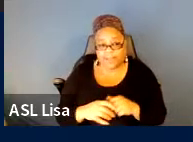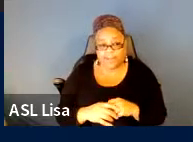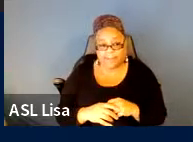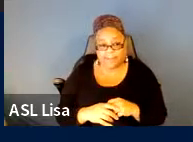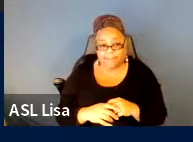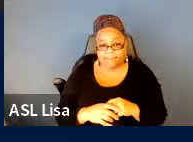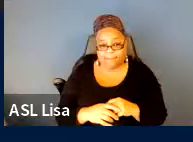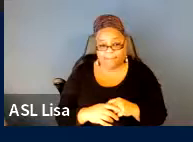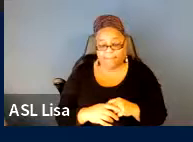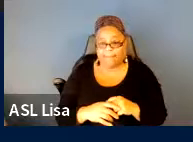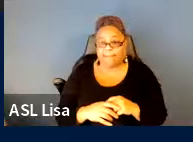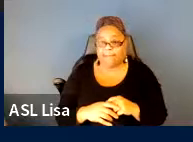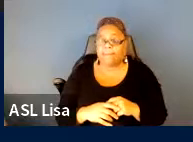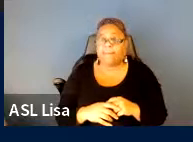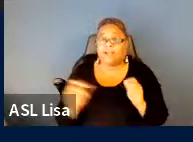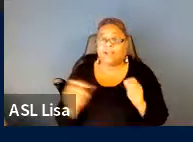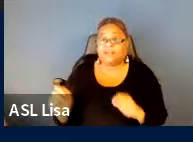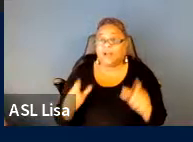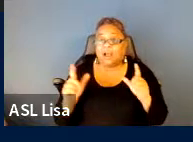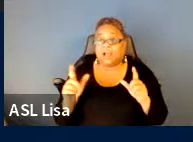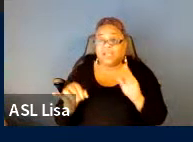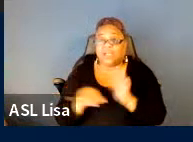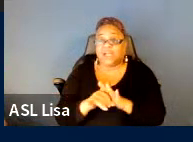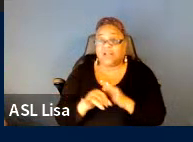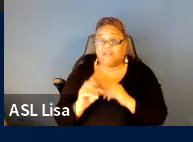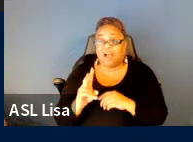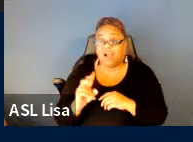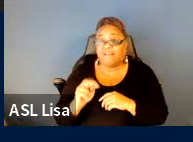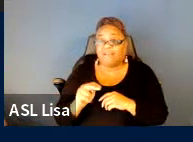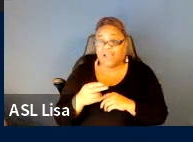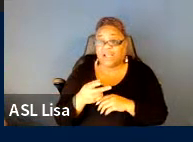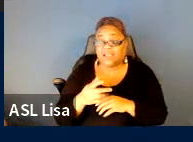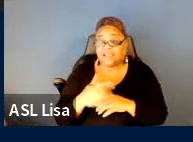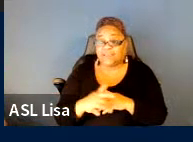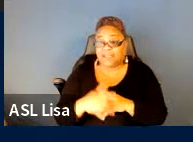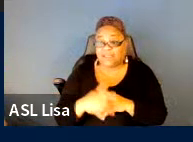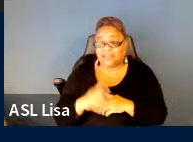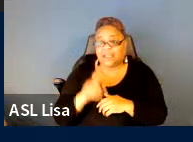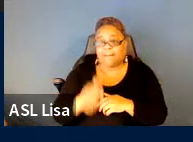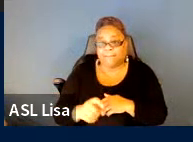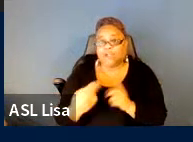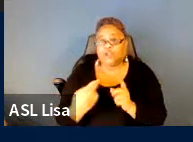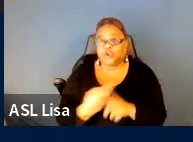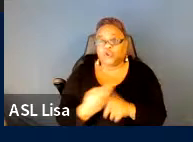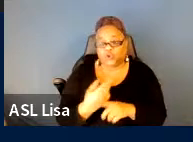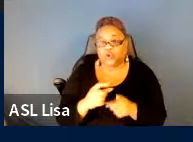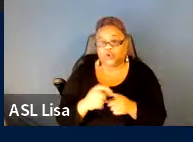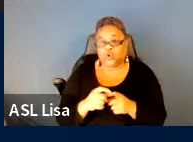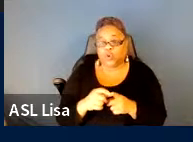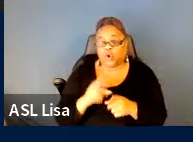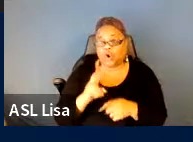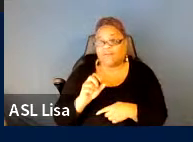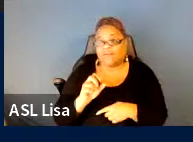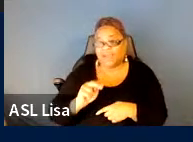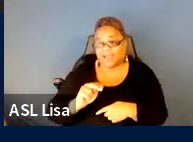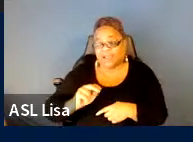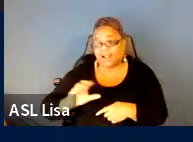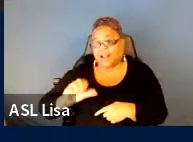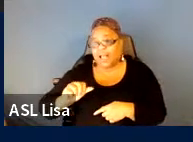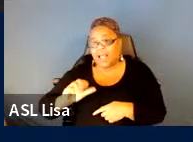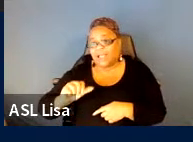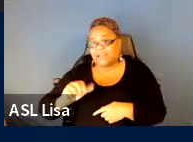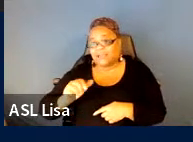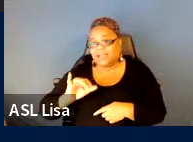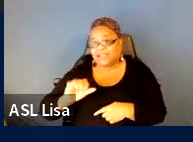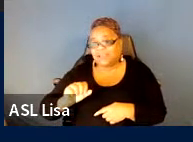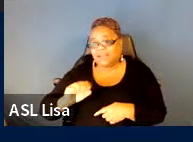Signs identifying van spaces must include the term, quote, van accessibility, unquote. This